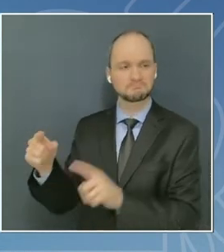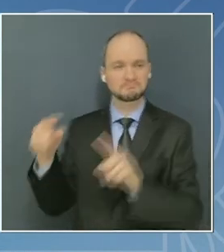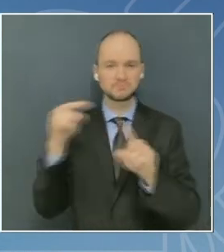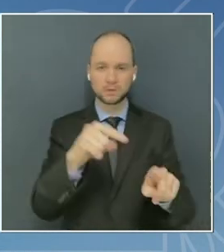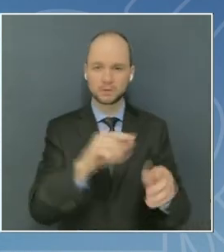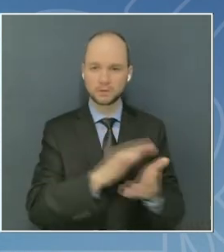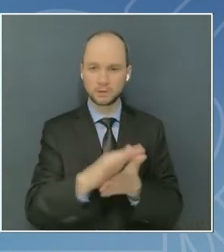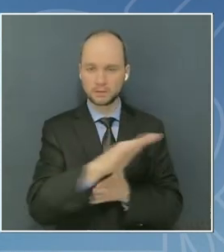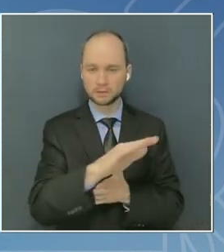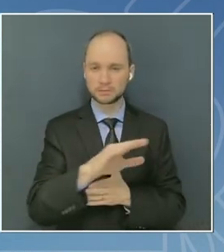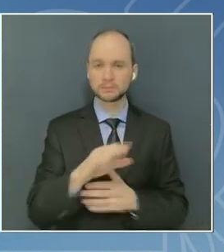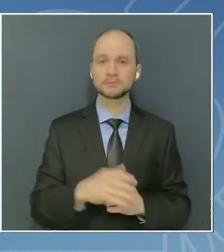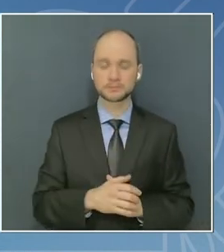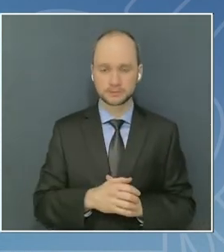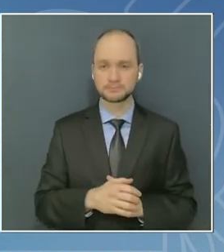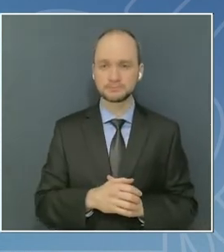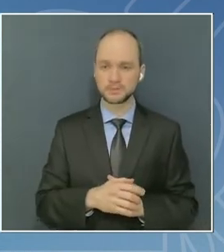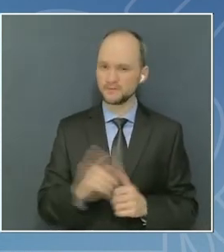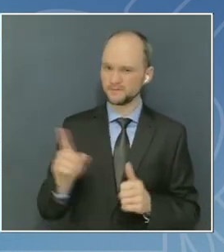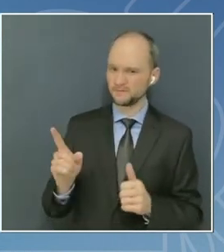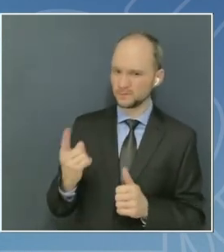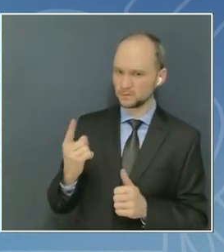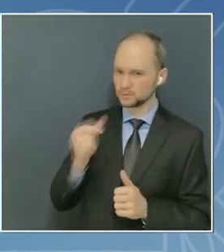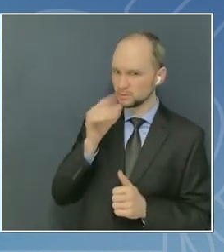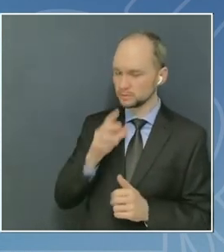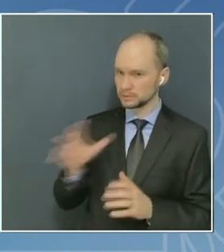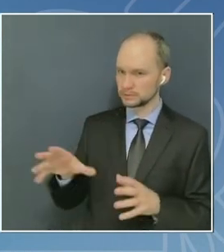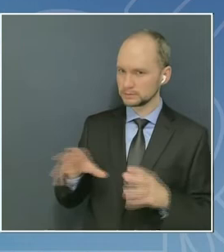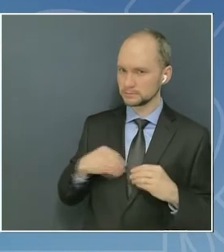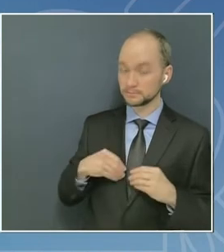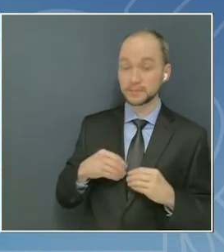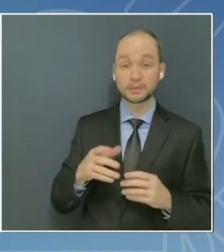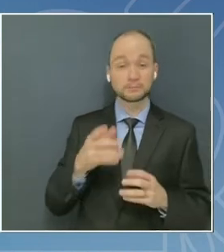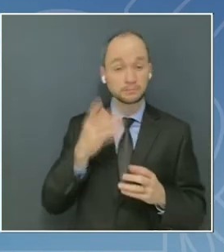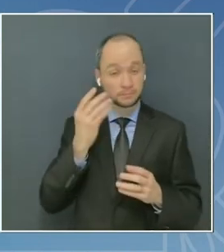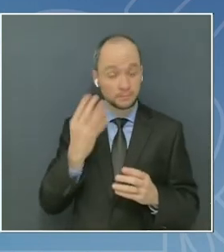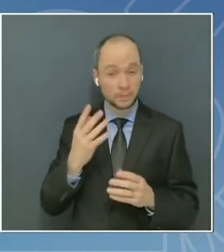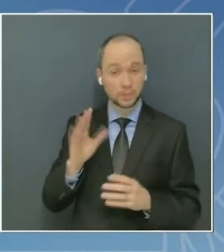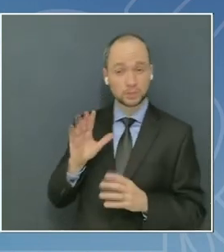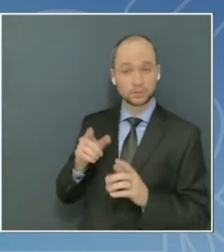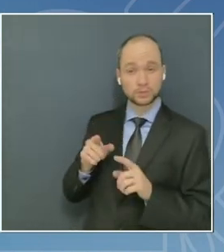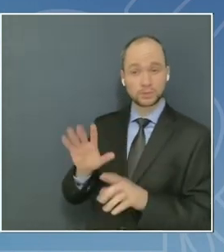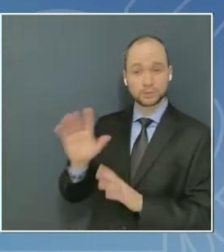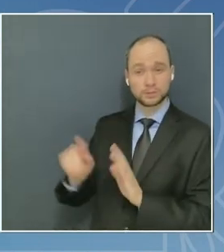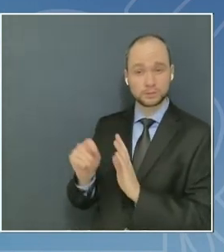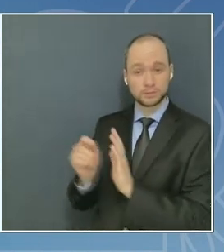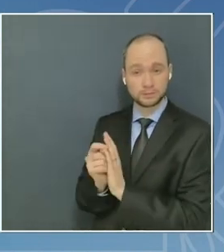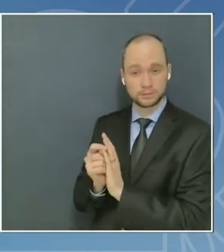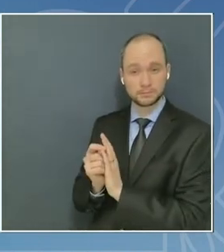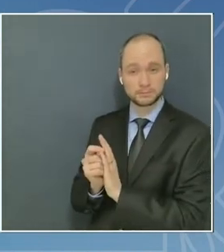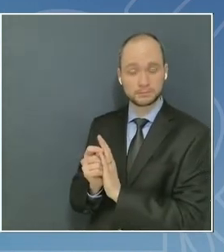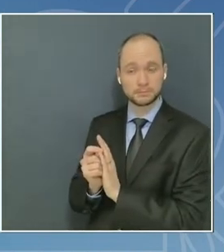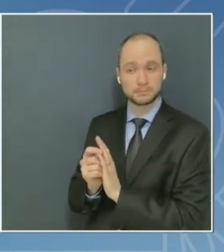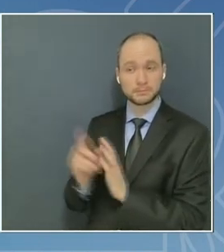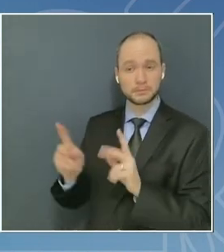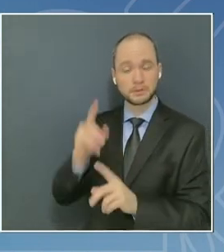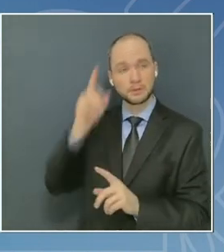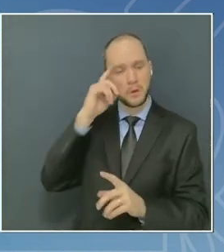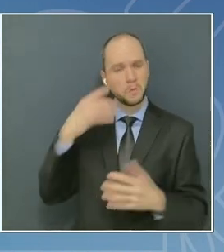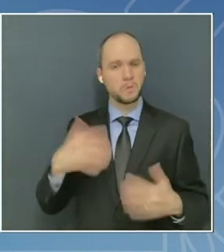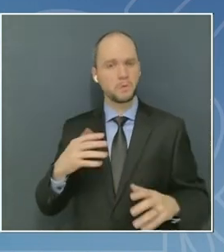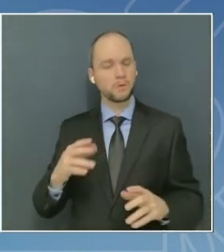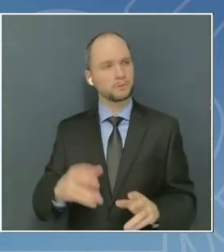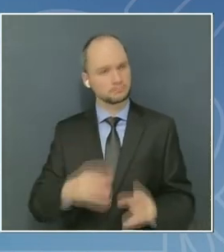time, it wasn't so honorable to go to higher education, to leave